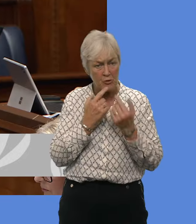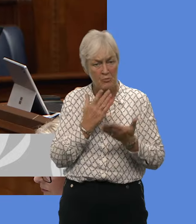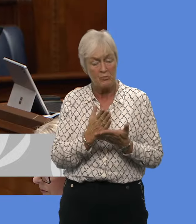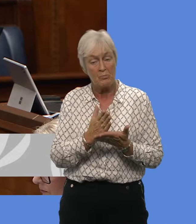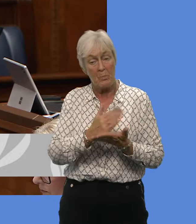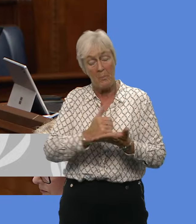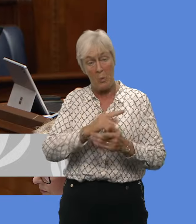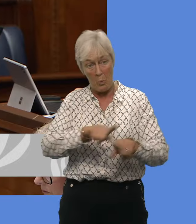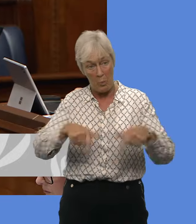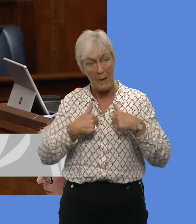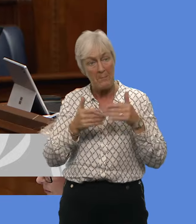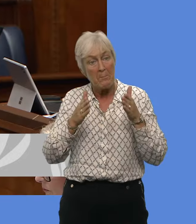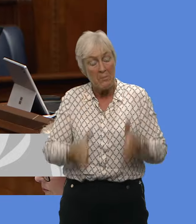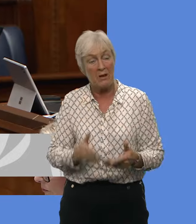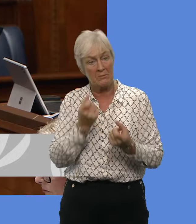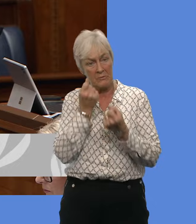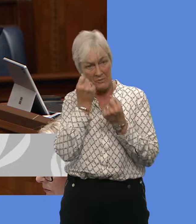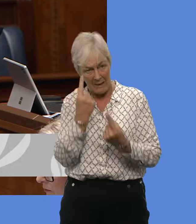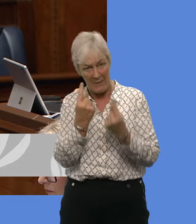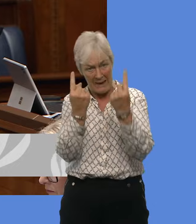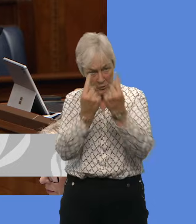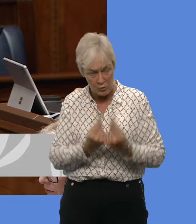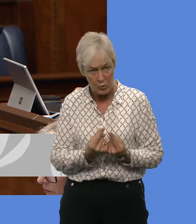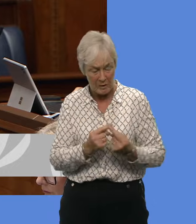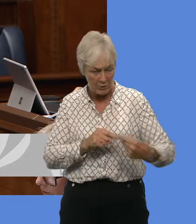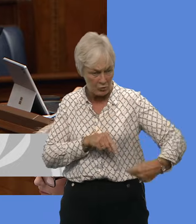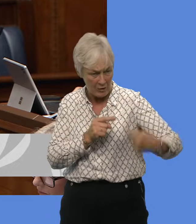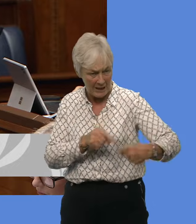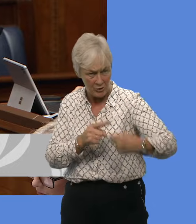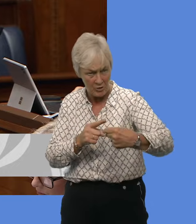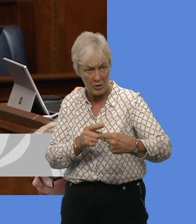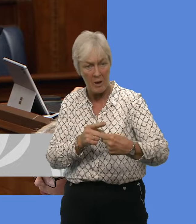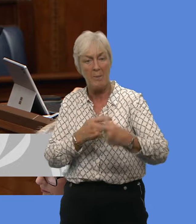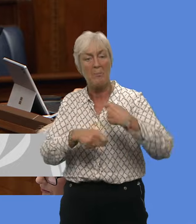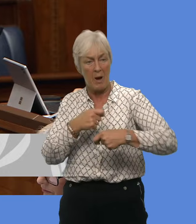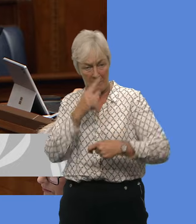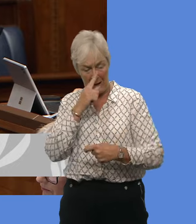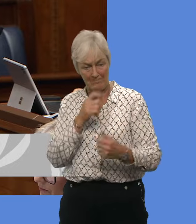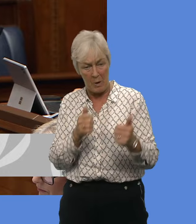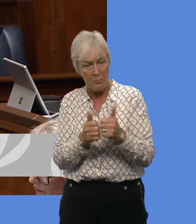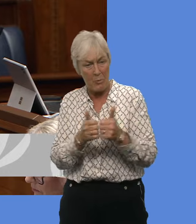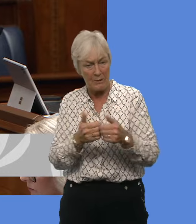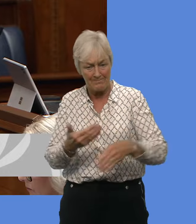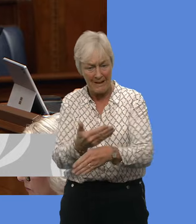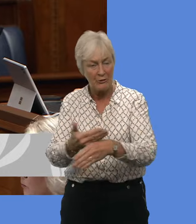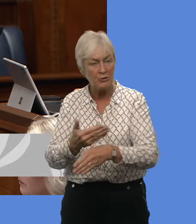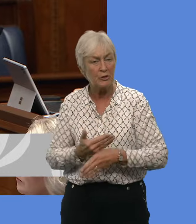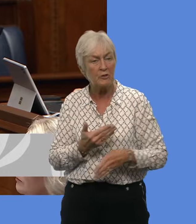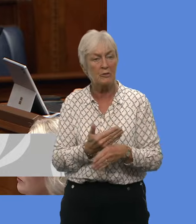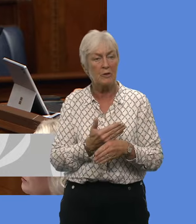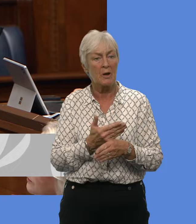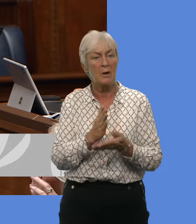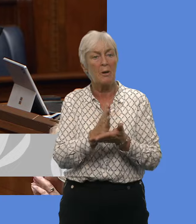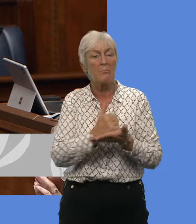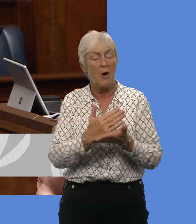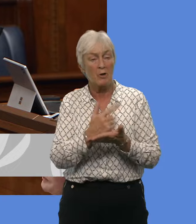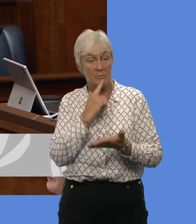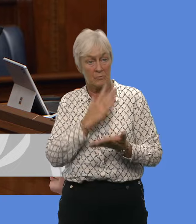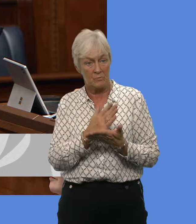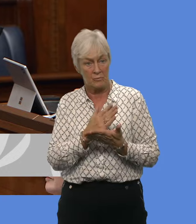we understand the issues and the challenges in order to take appropriate action where it is needed most. Part of that will also be around